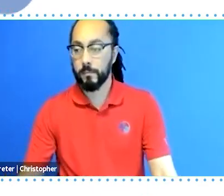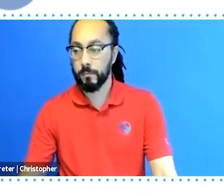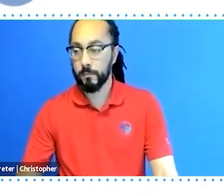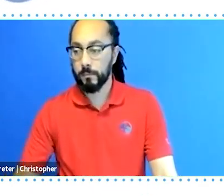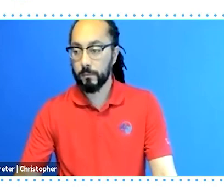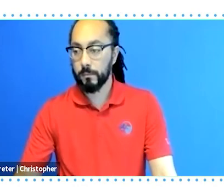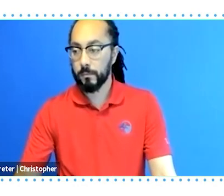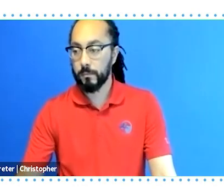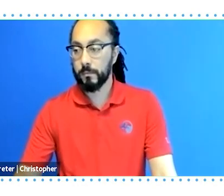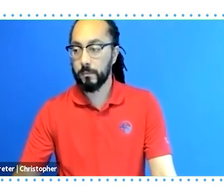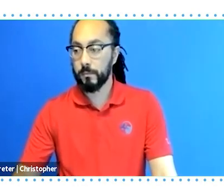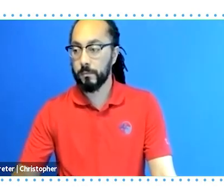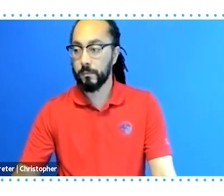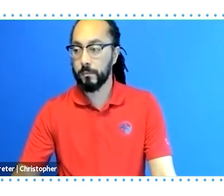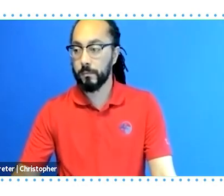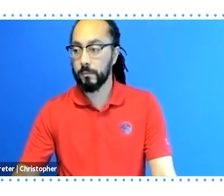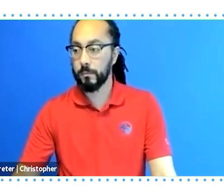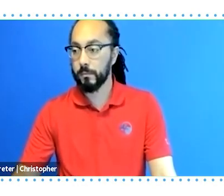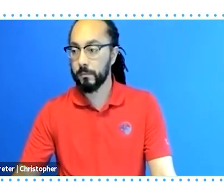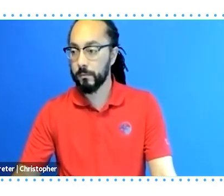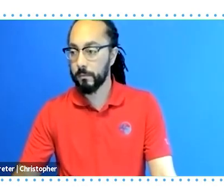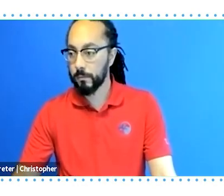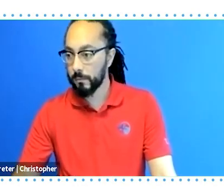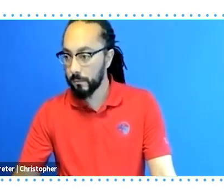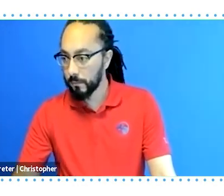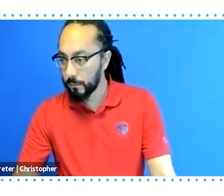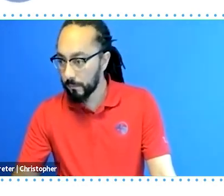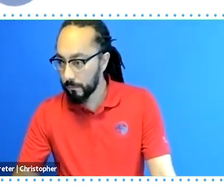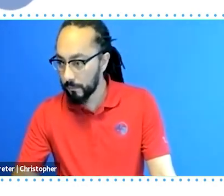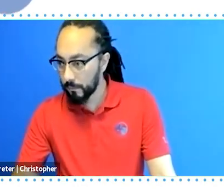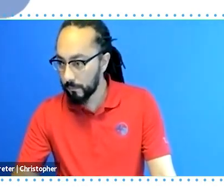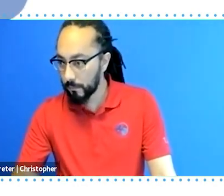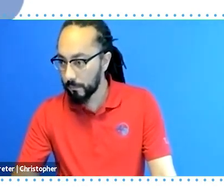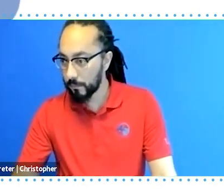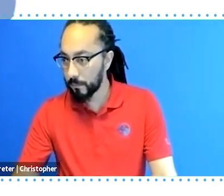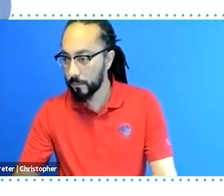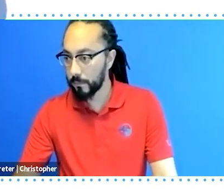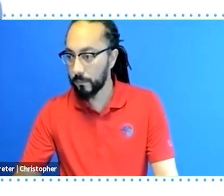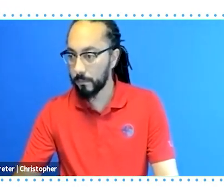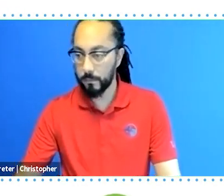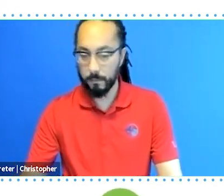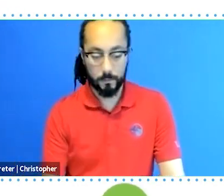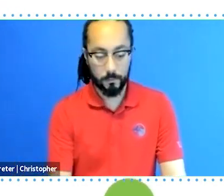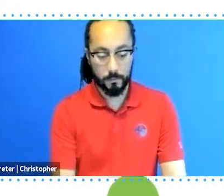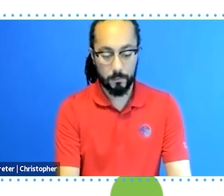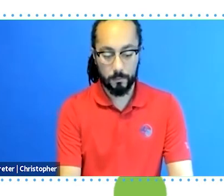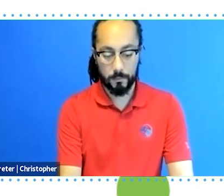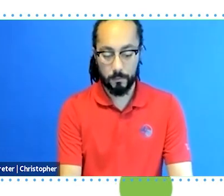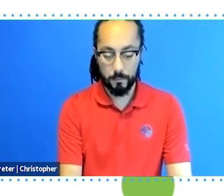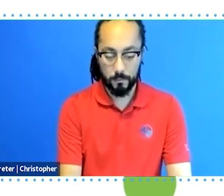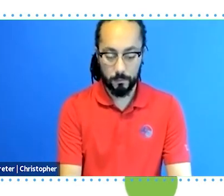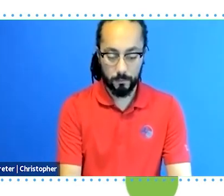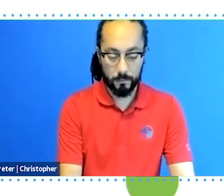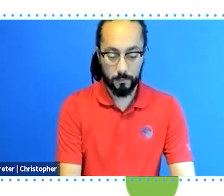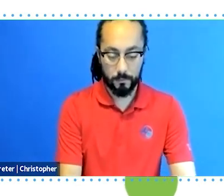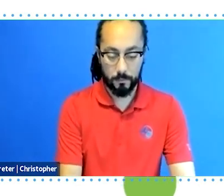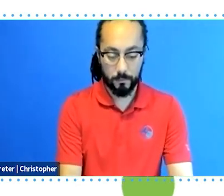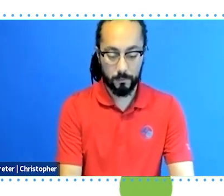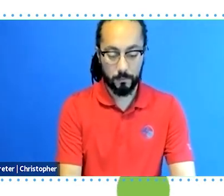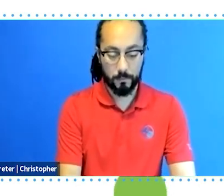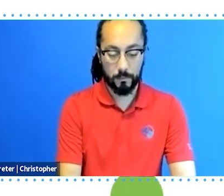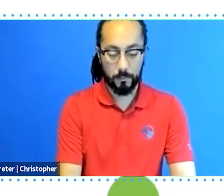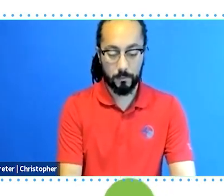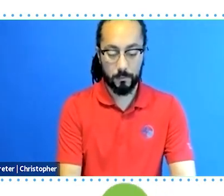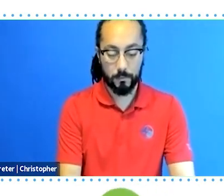Oh, we don't have any results here. That's all right. This might happen. Oh, there we go. We've got one. There we